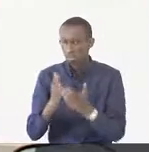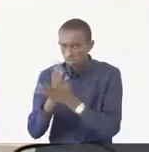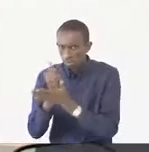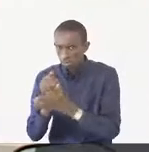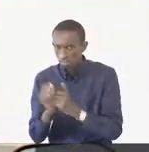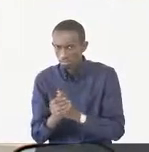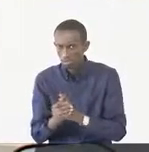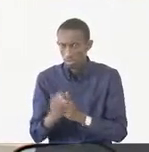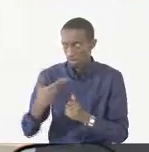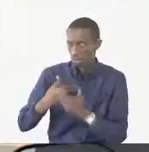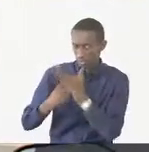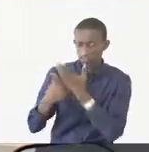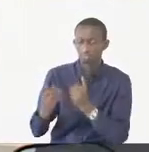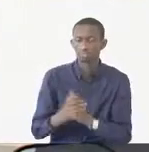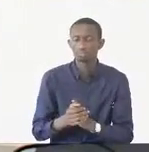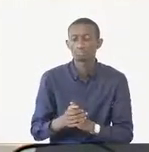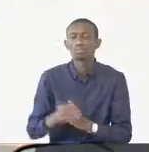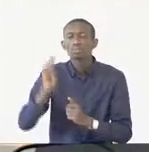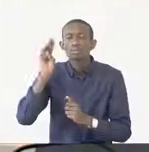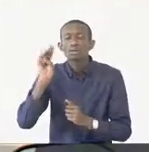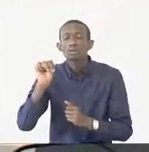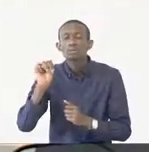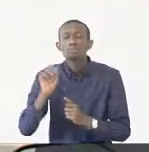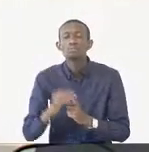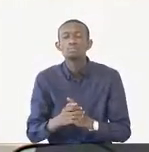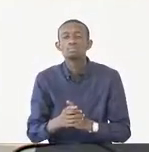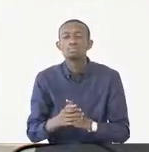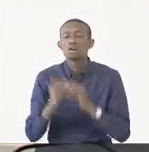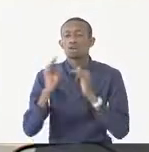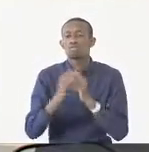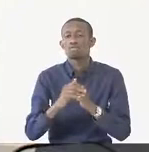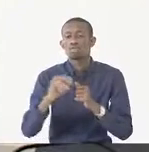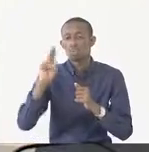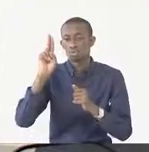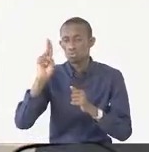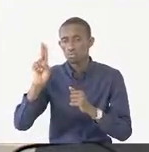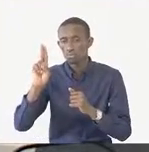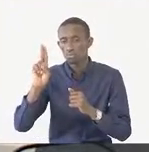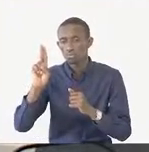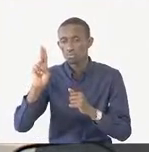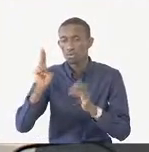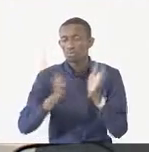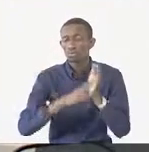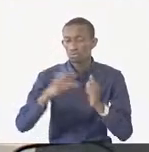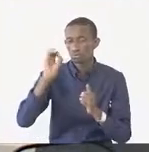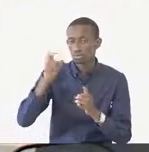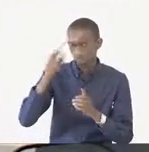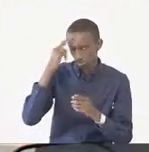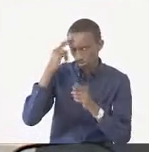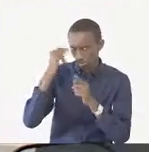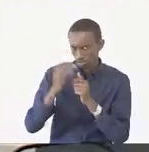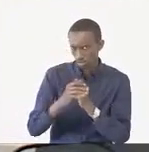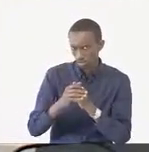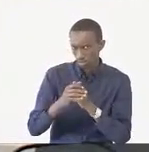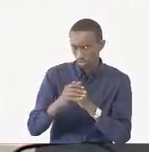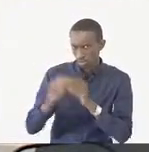since what we have here, we have M, since U2 equals to zero. Remember, this one is at